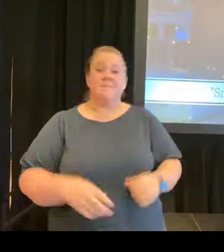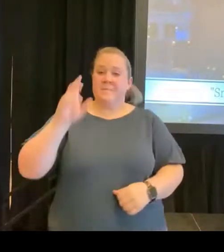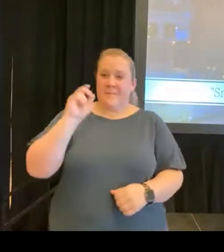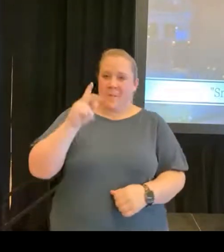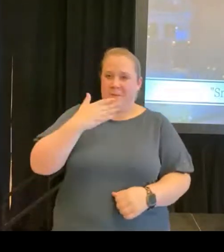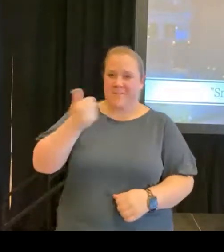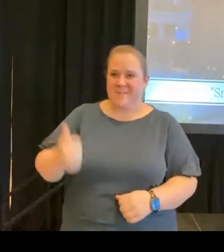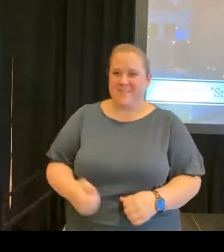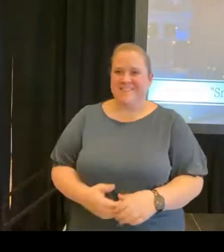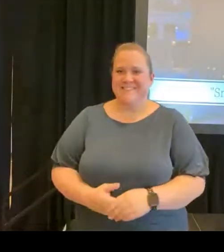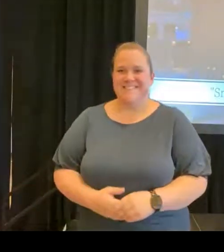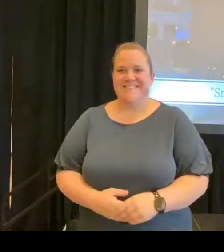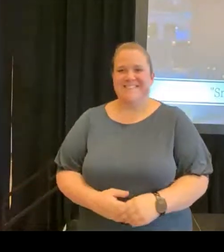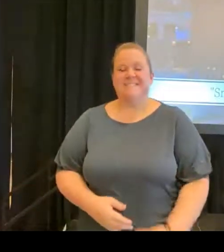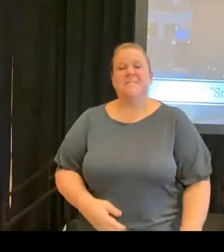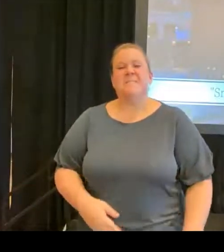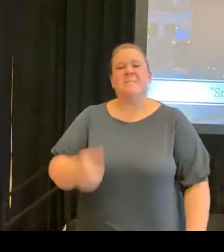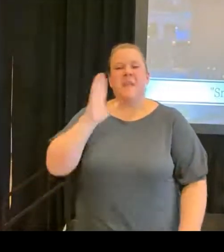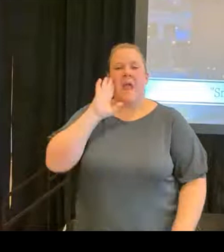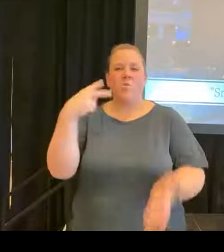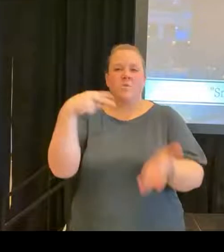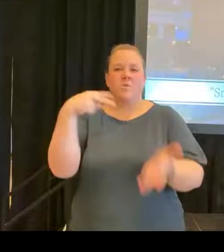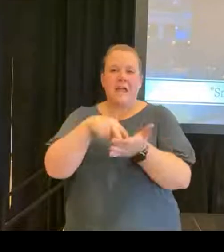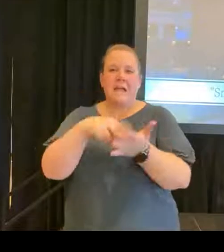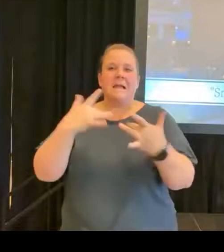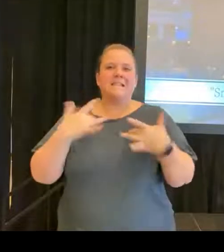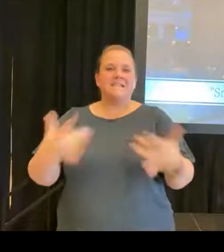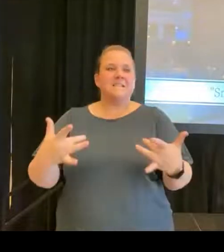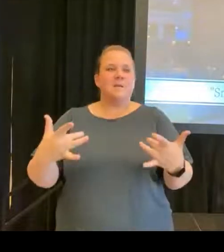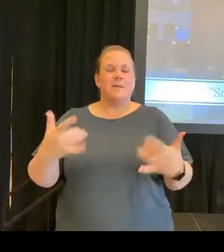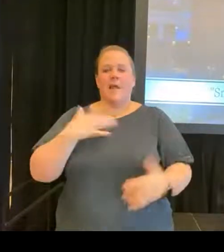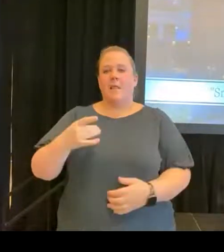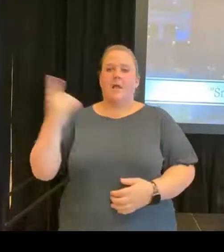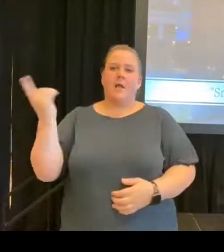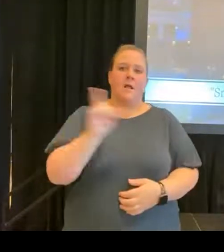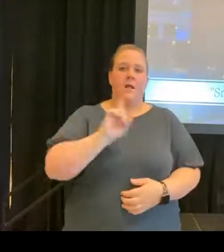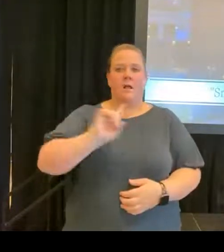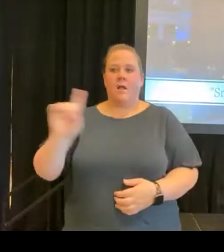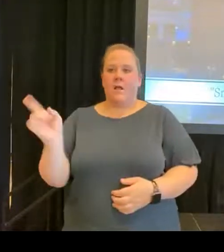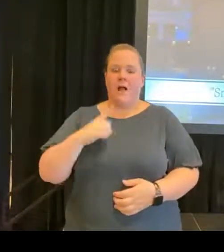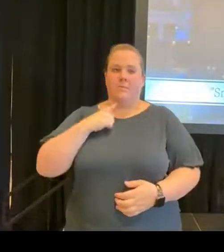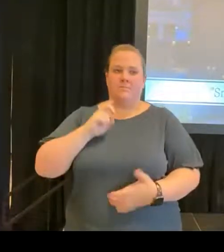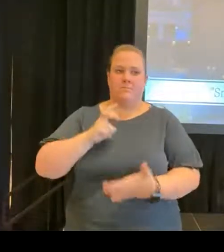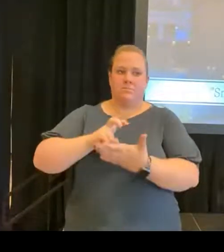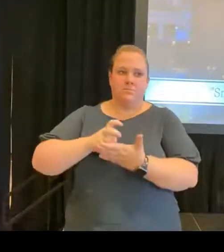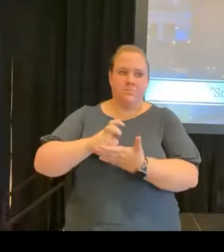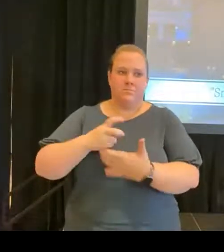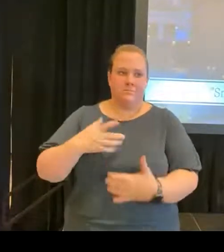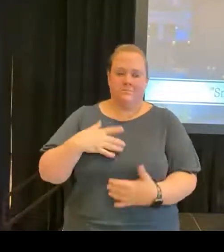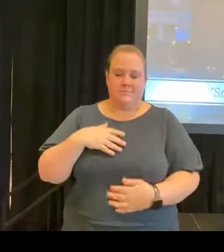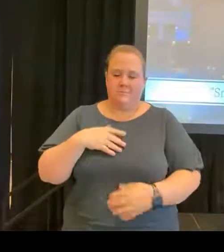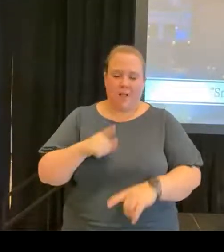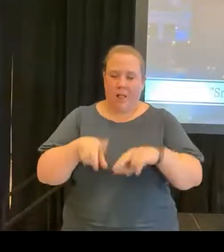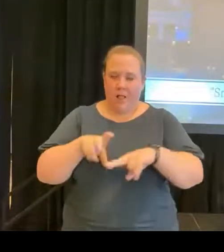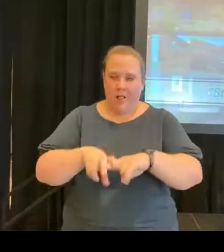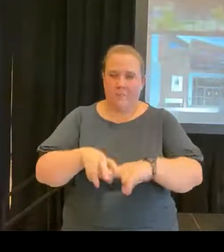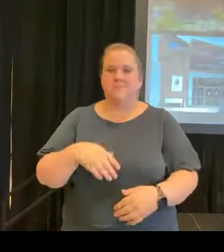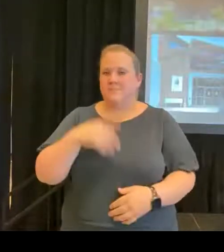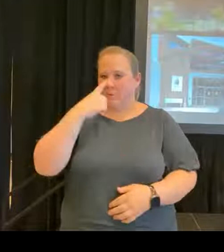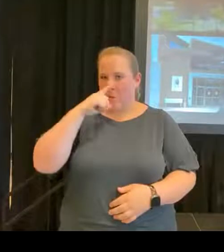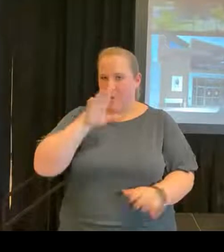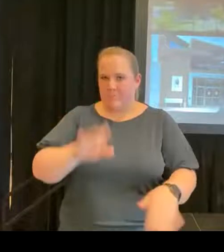Okay, this is better. So I'm going to stand. I'm usually like to pay some jittery person by nature, so don't mind me.